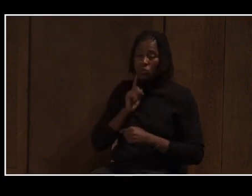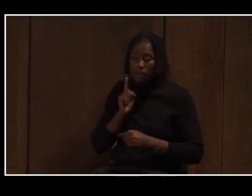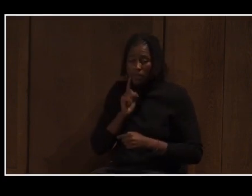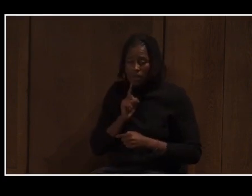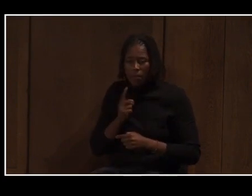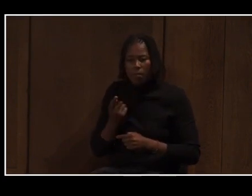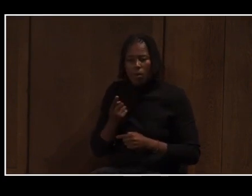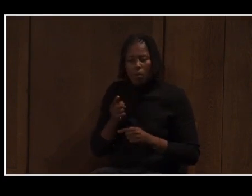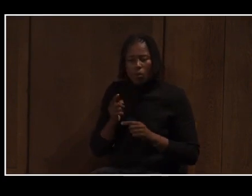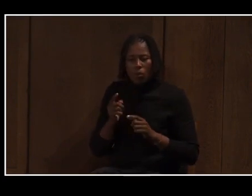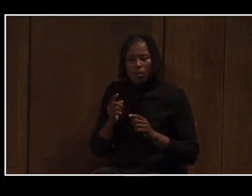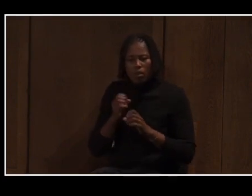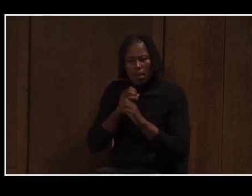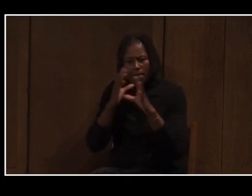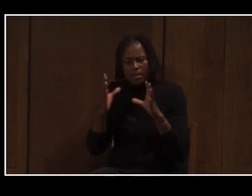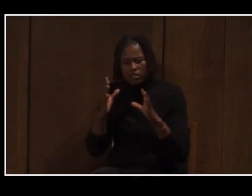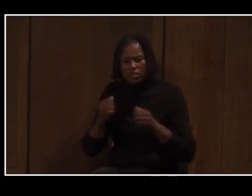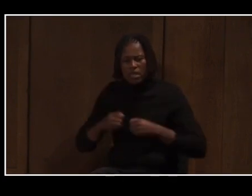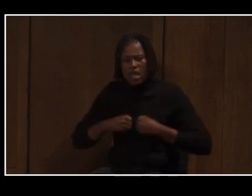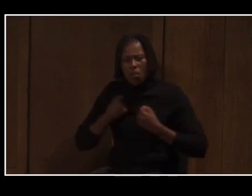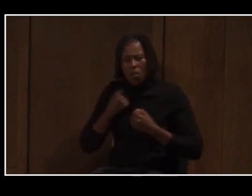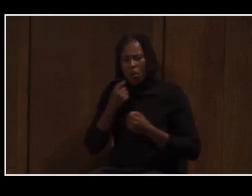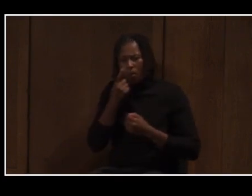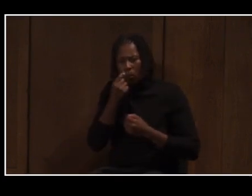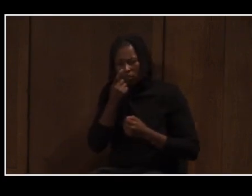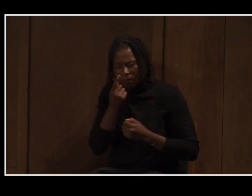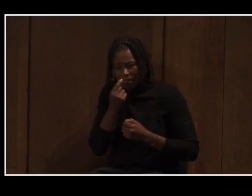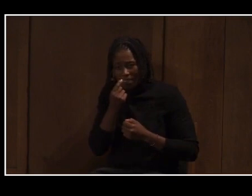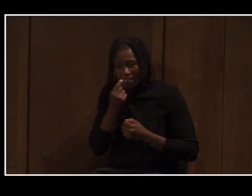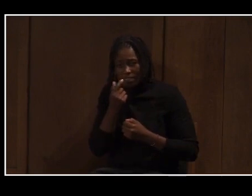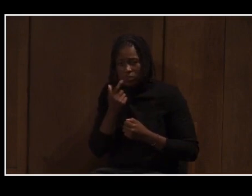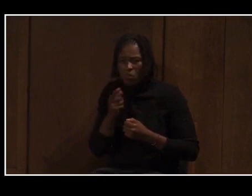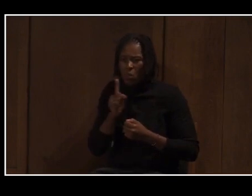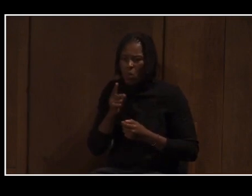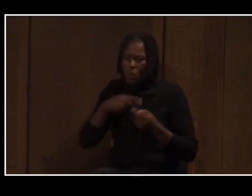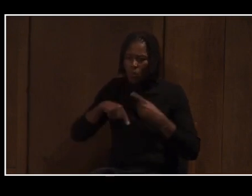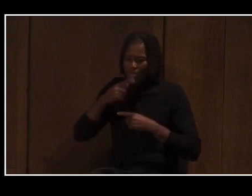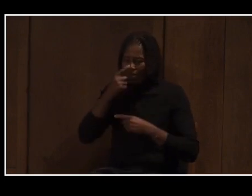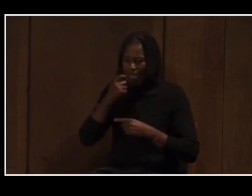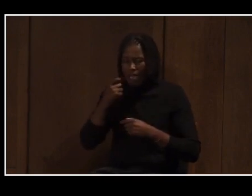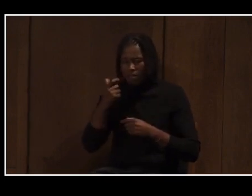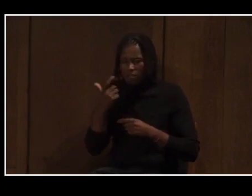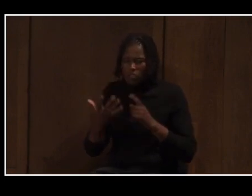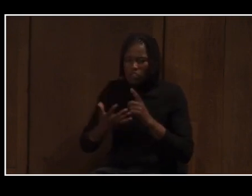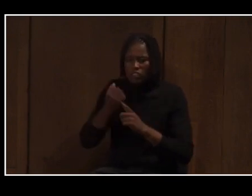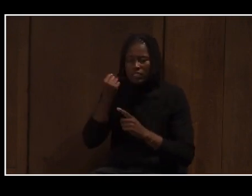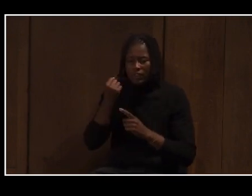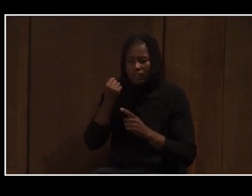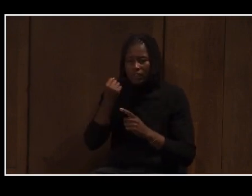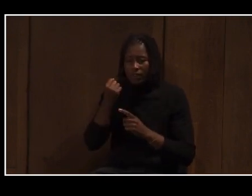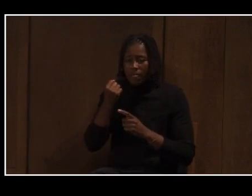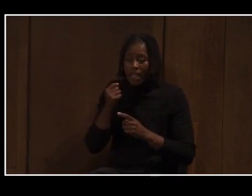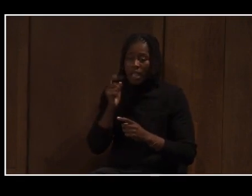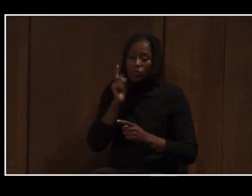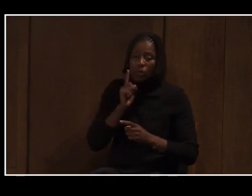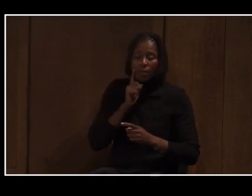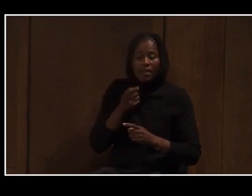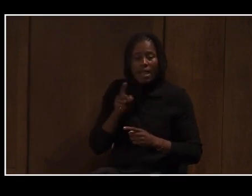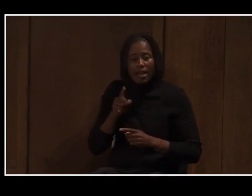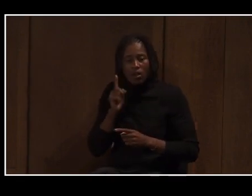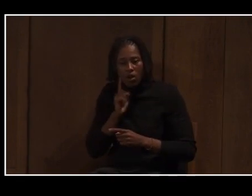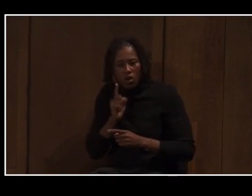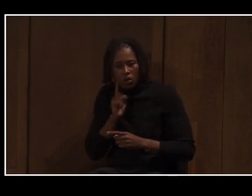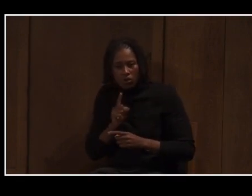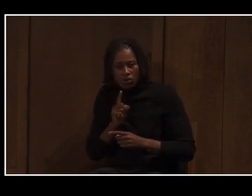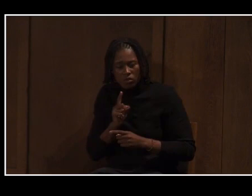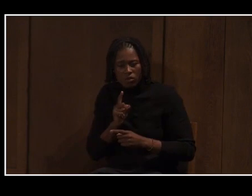of who and what we could be as women and girls if we were free. What would it be if we loudly took over the streets